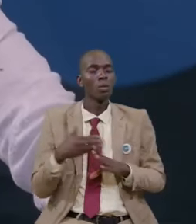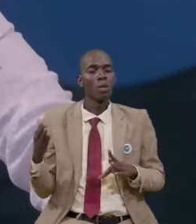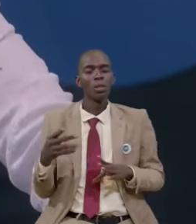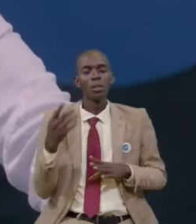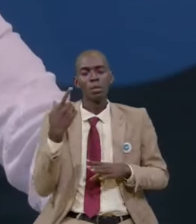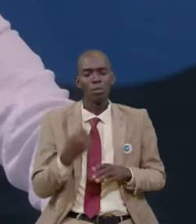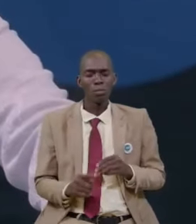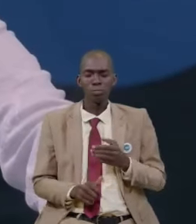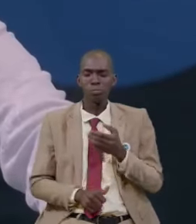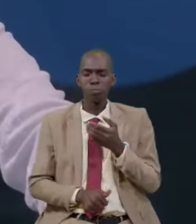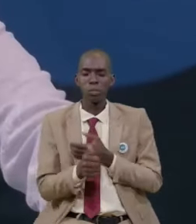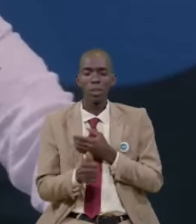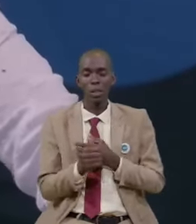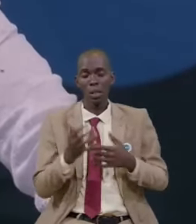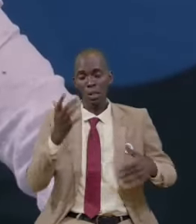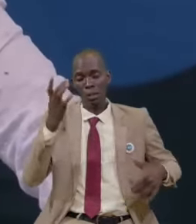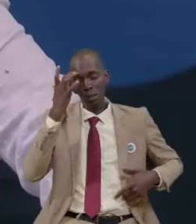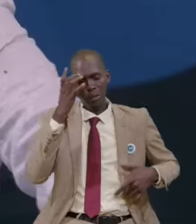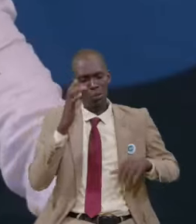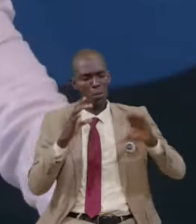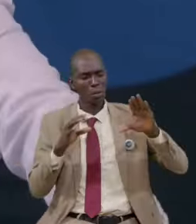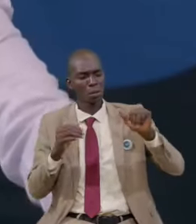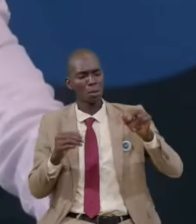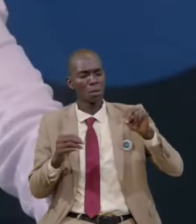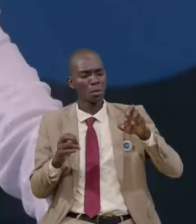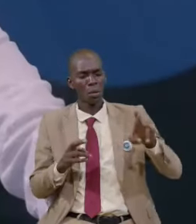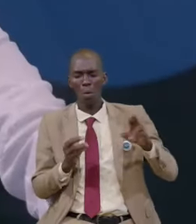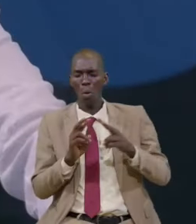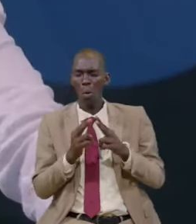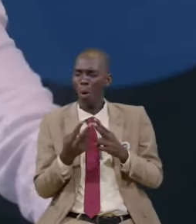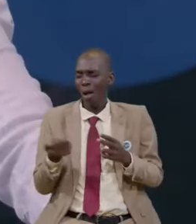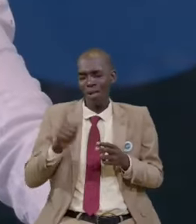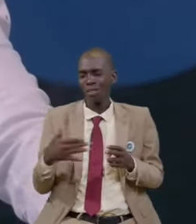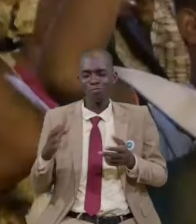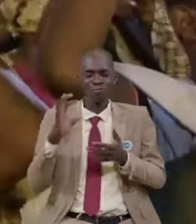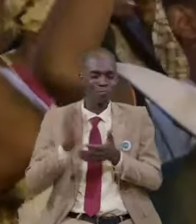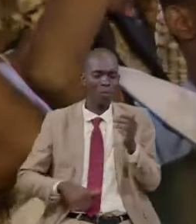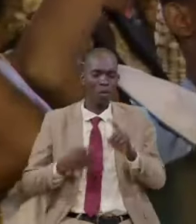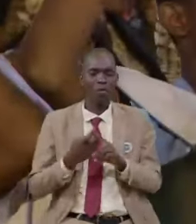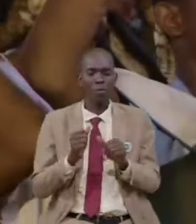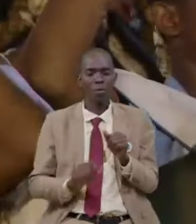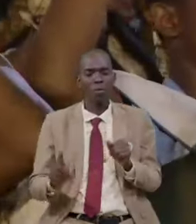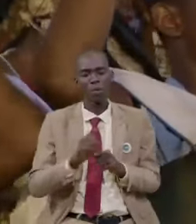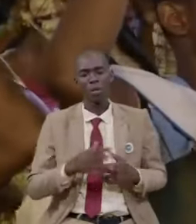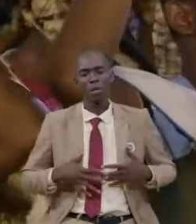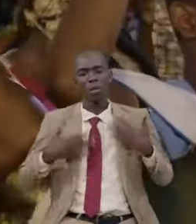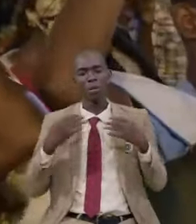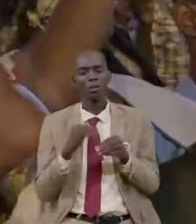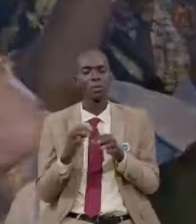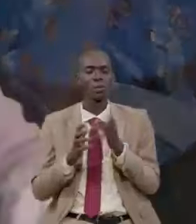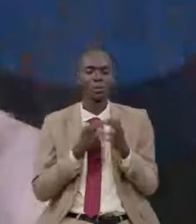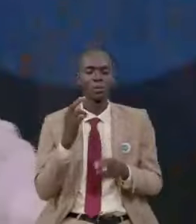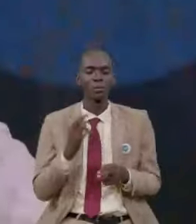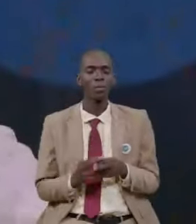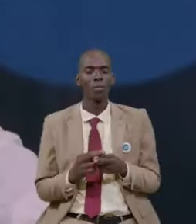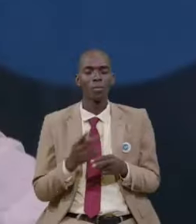disease, cancer, or anything from every life in Jesus' name. Amen. The name of